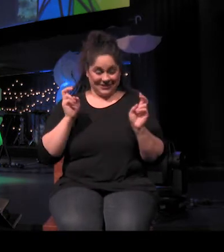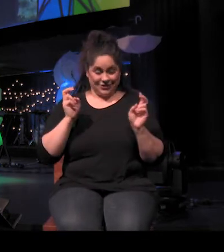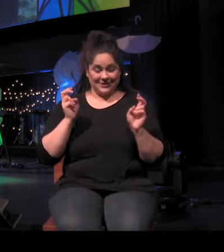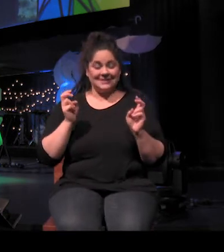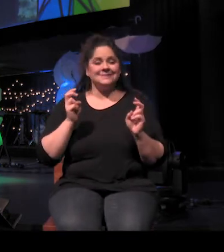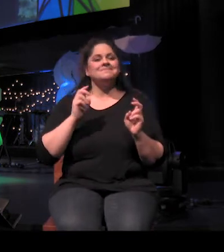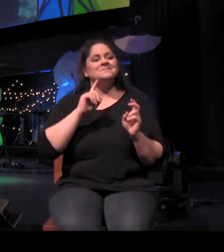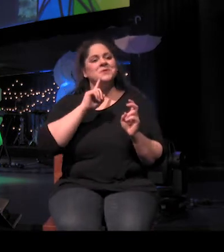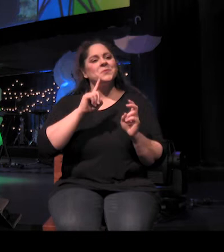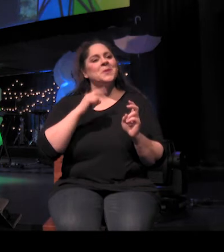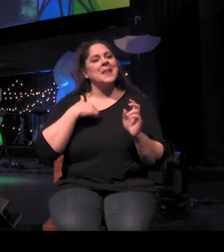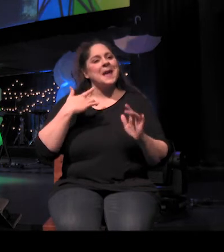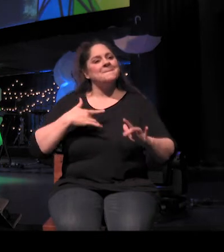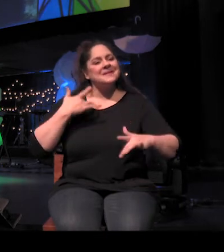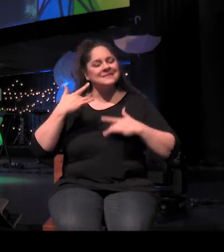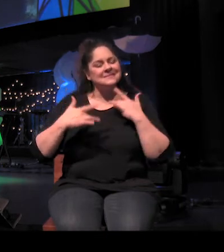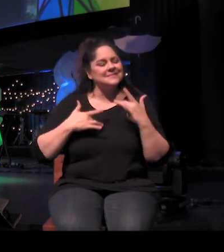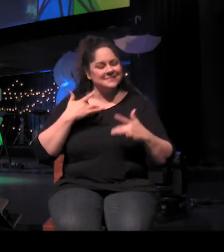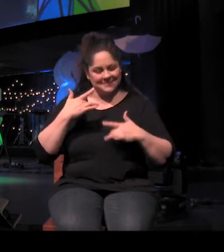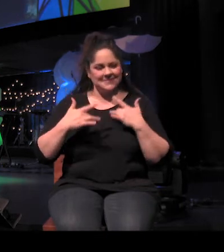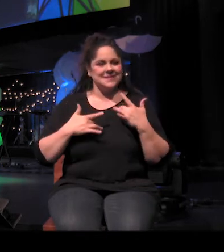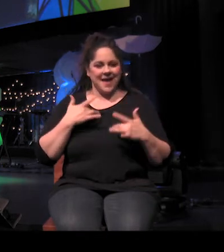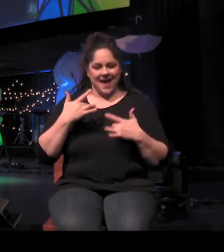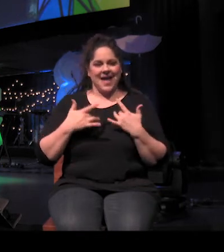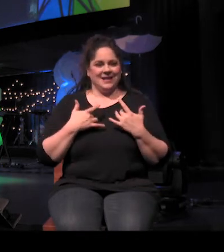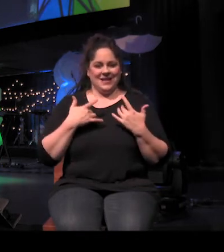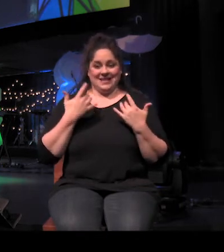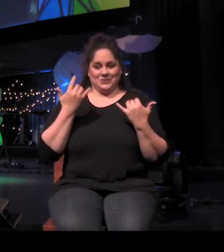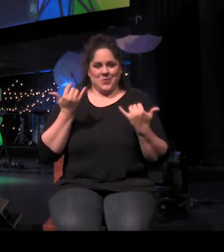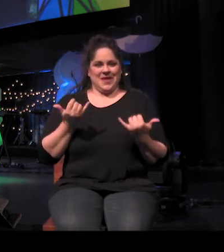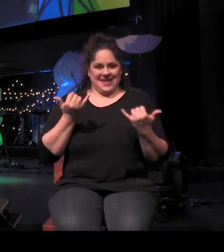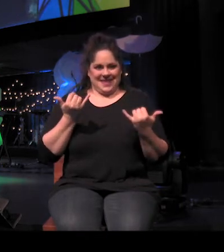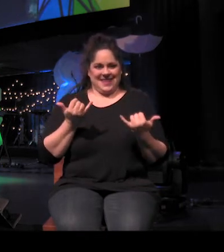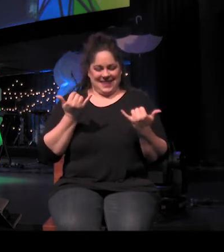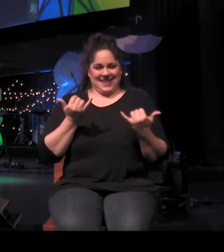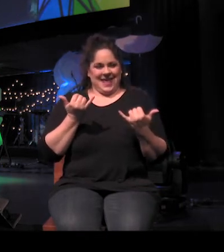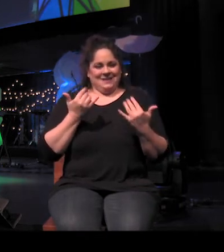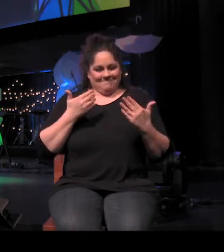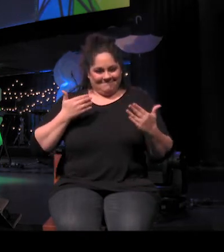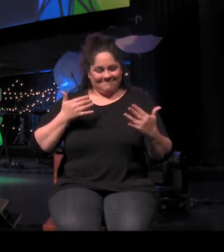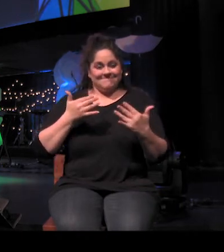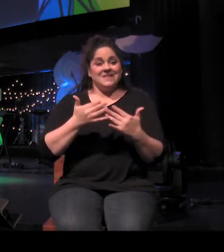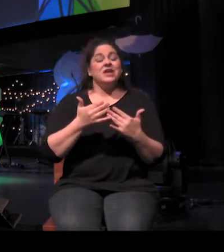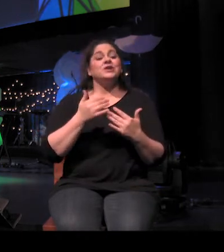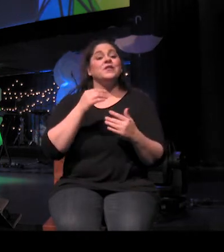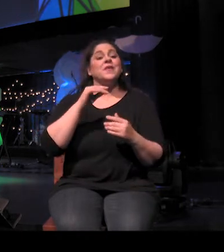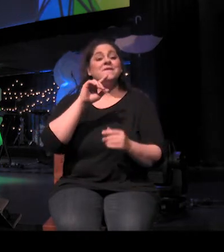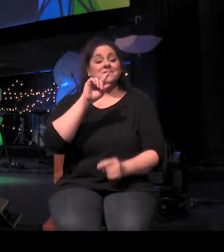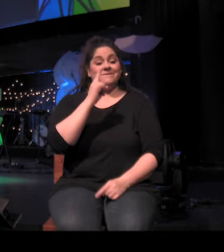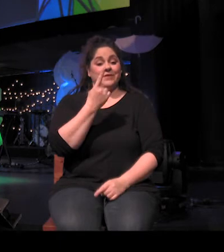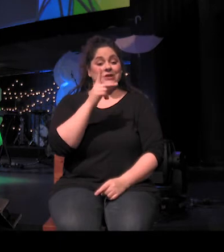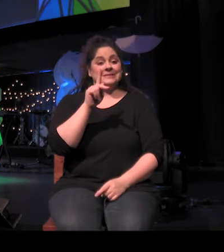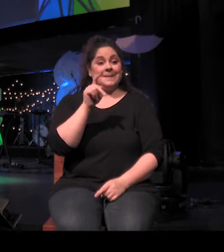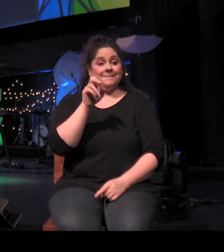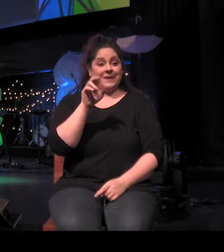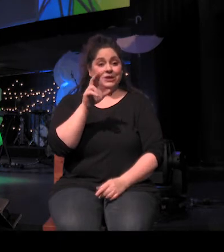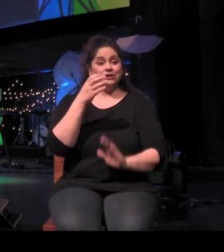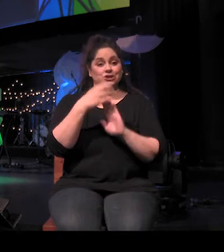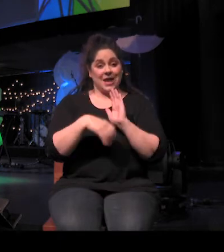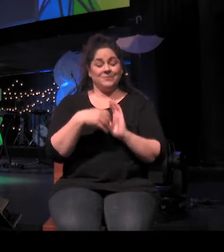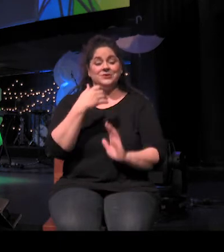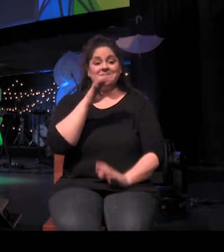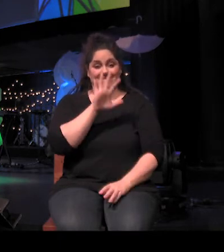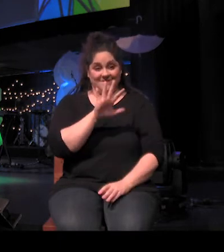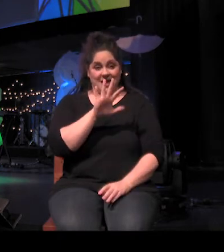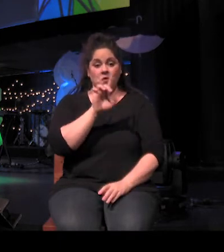excited about where this is landing. And I want to, our assignment for this message is 1 Peter chapter 5. I'm going to read verses 1